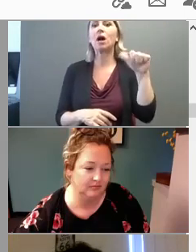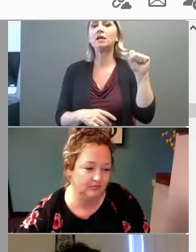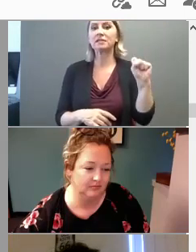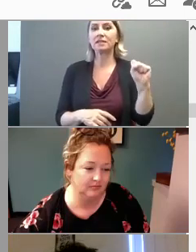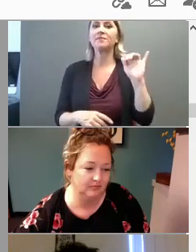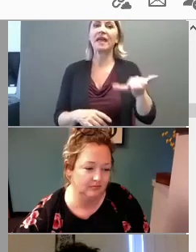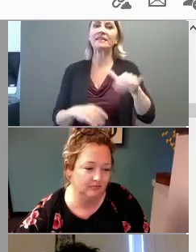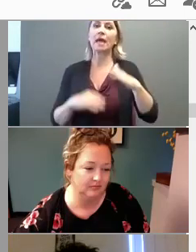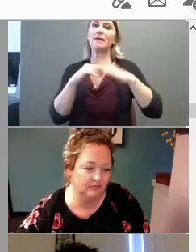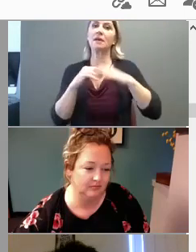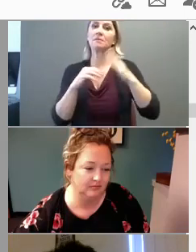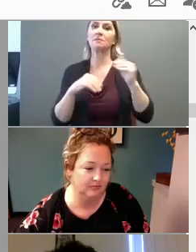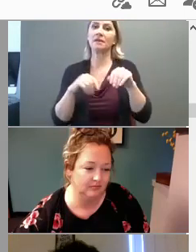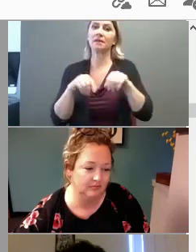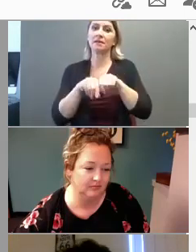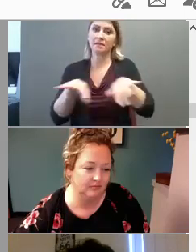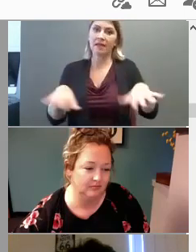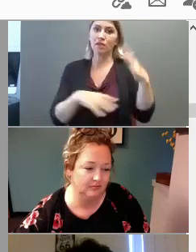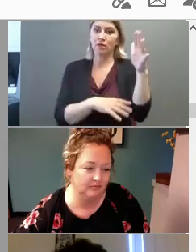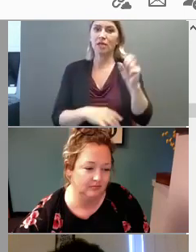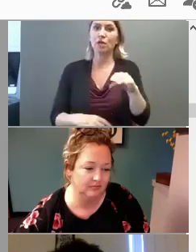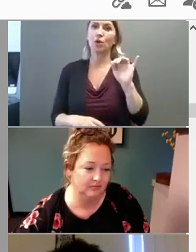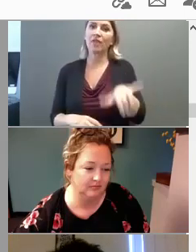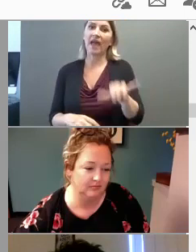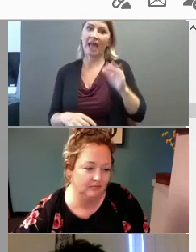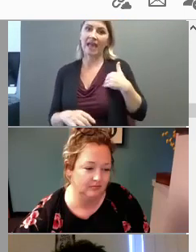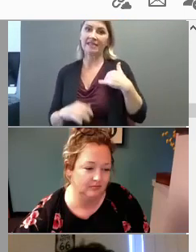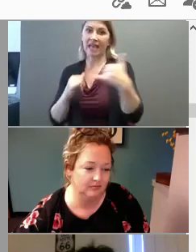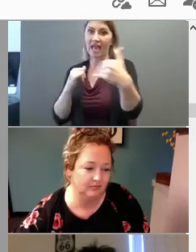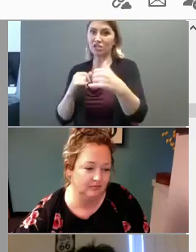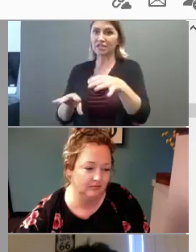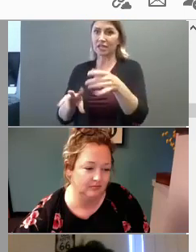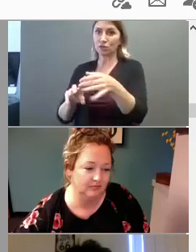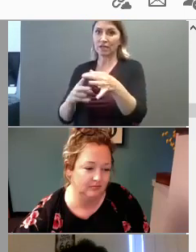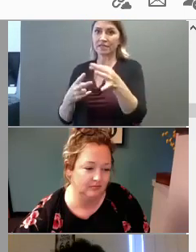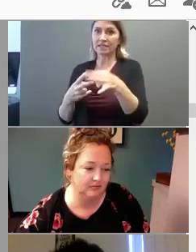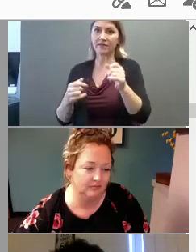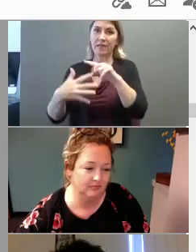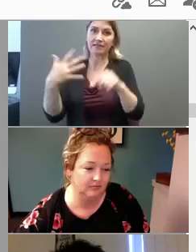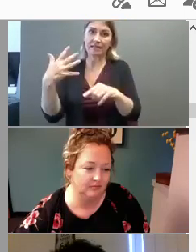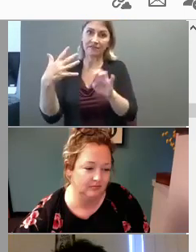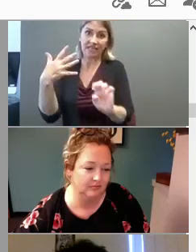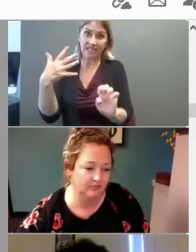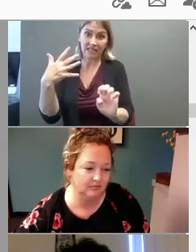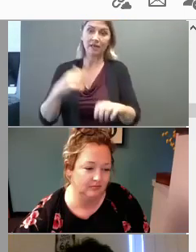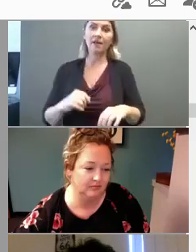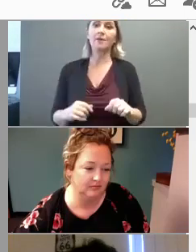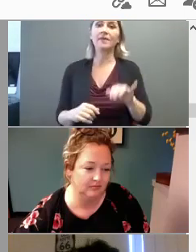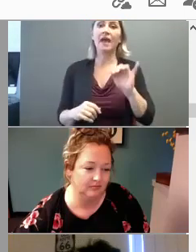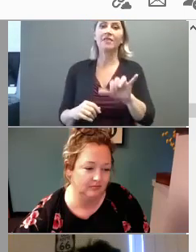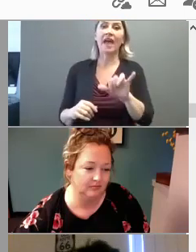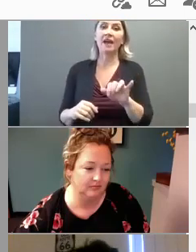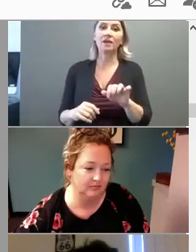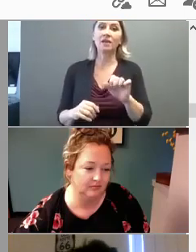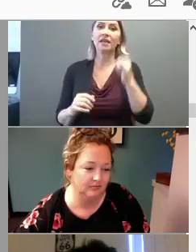algorithm that starts with an empty graph and keeps on selecting edges from this set of E, and it maintains that rule that it